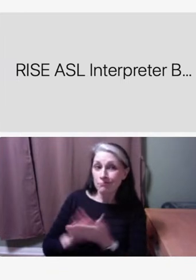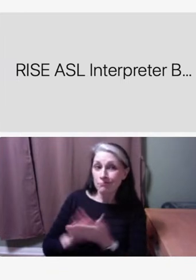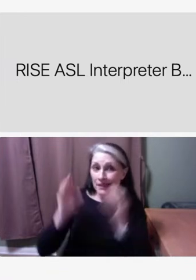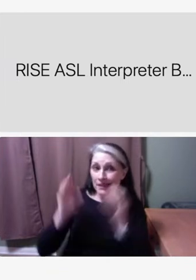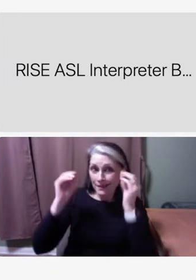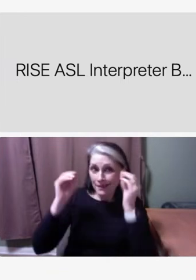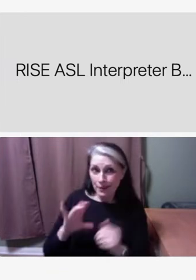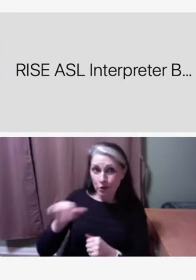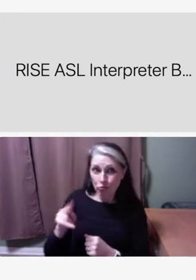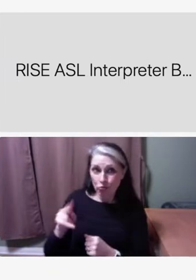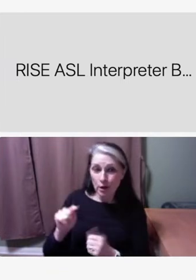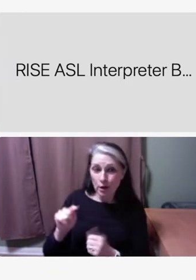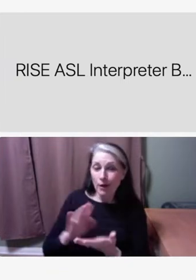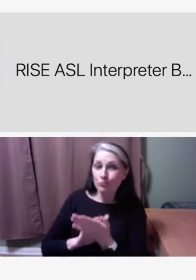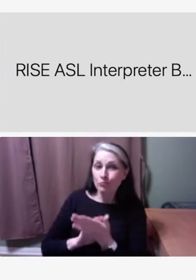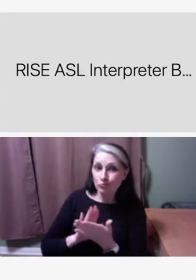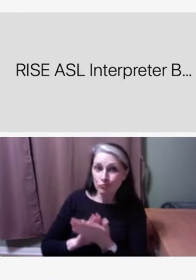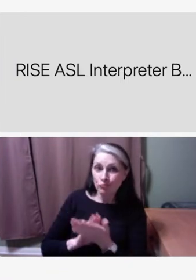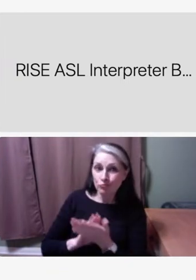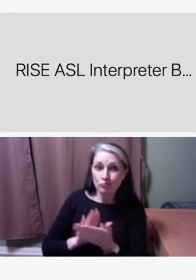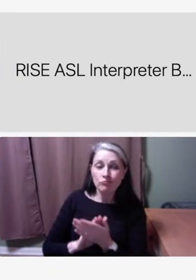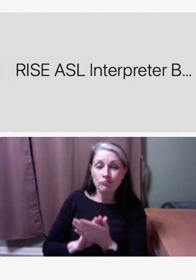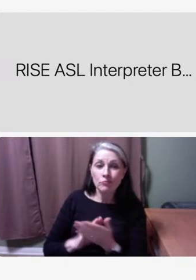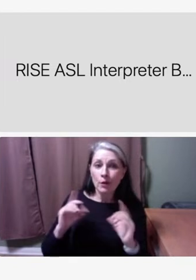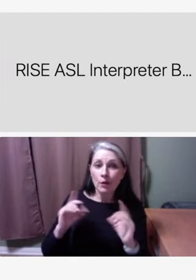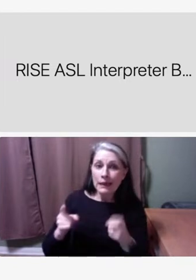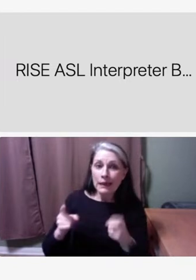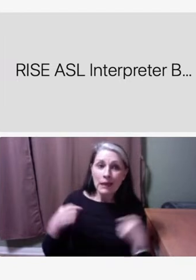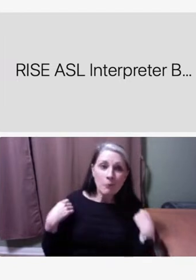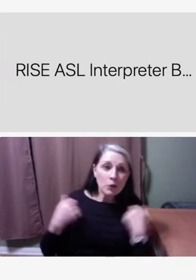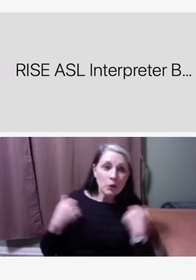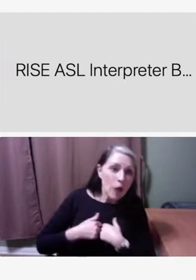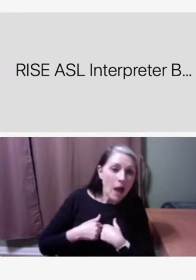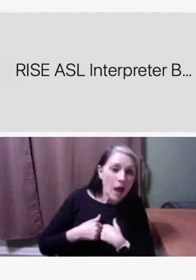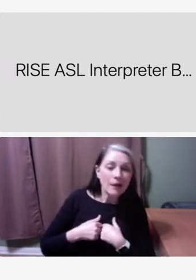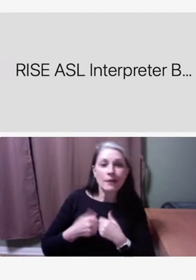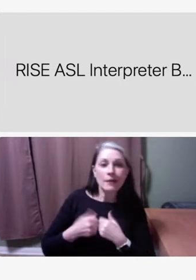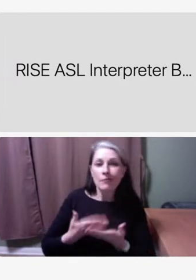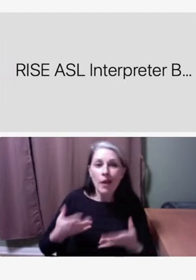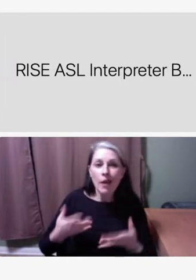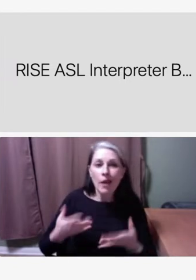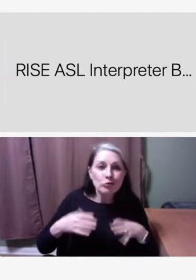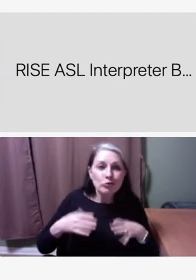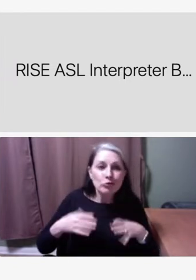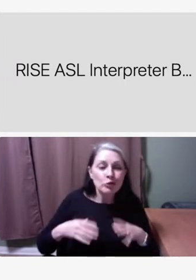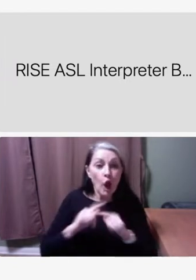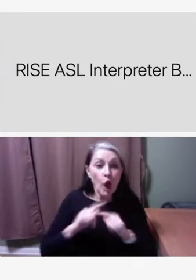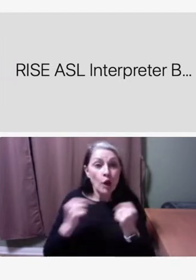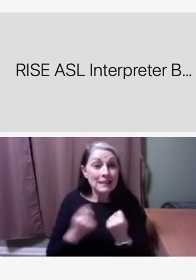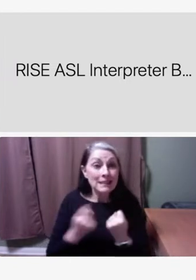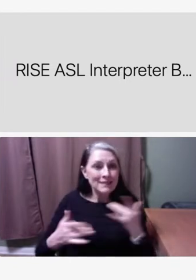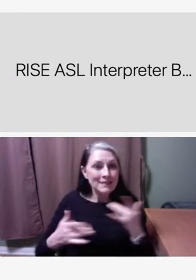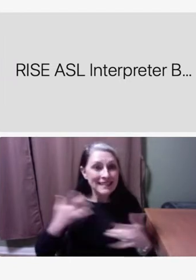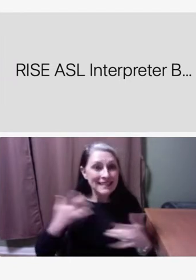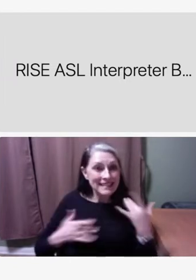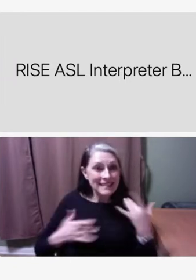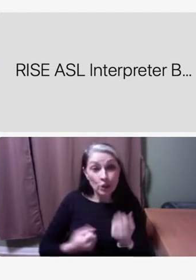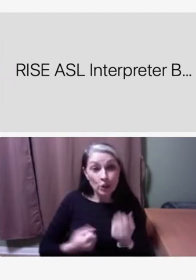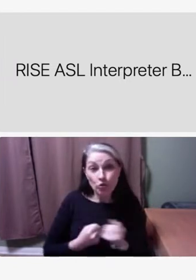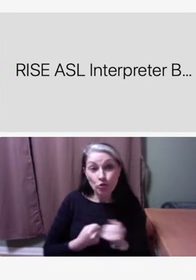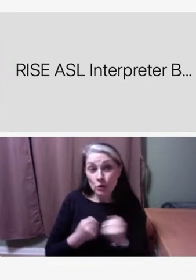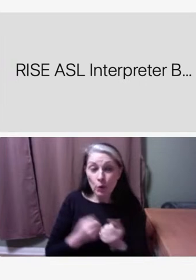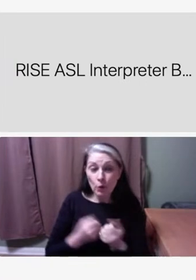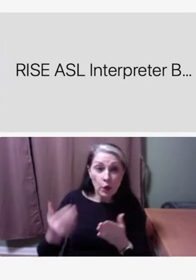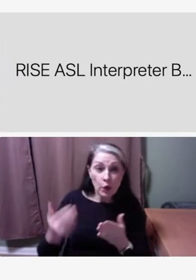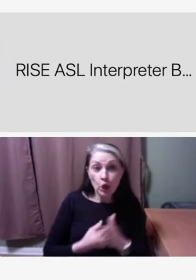some jackets and polos. And our team is excited to support this new brand that he had. So